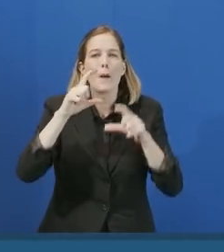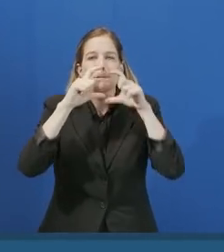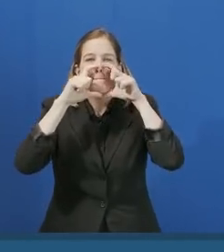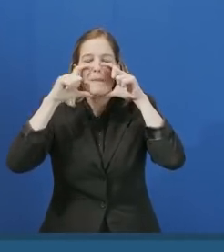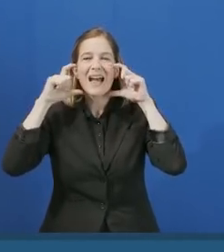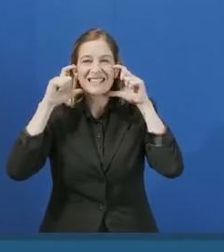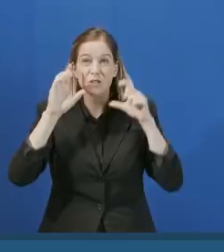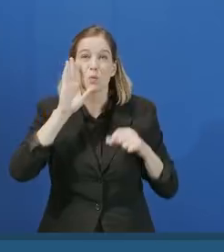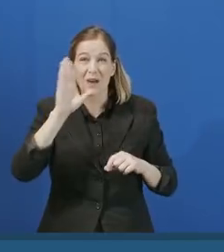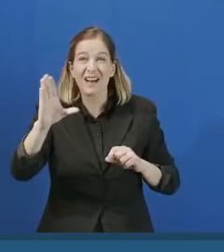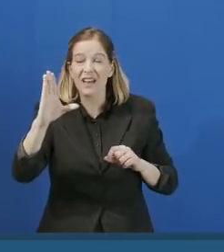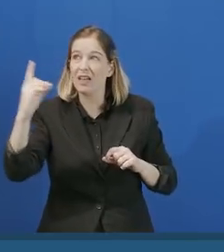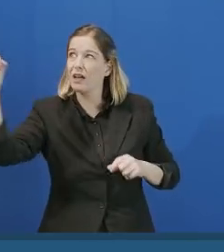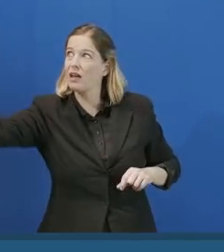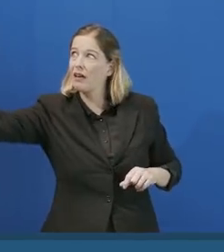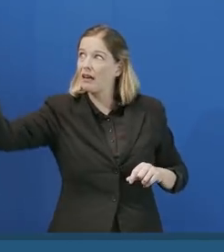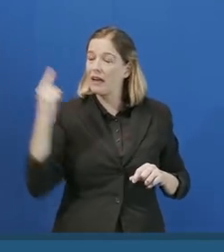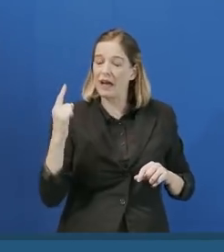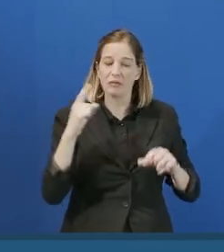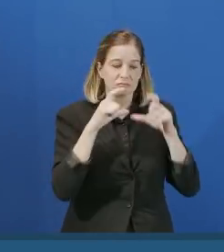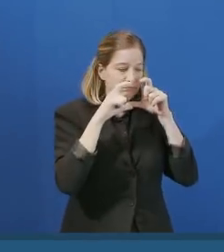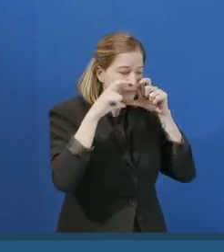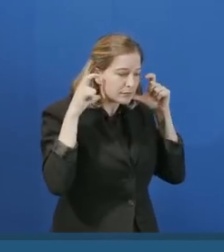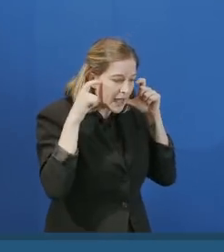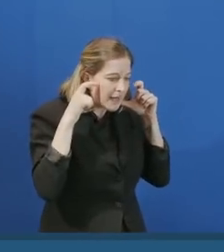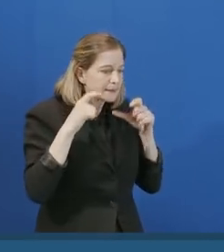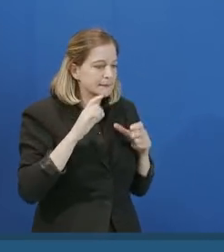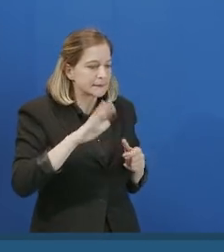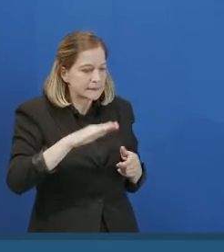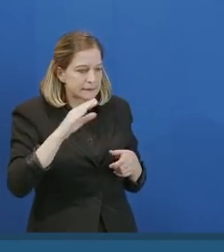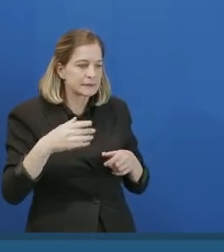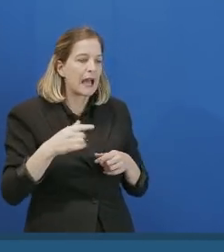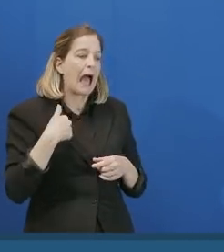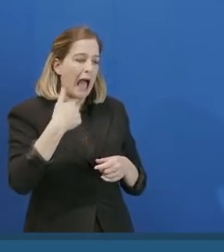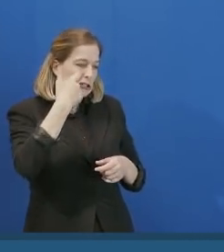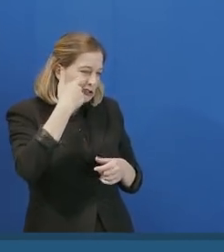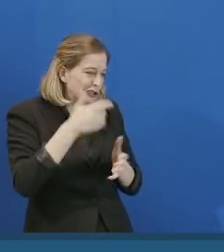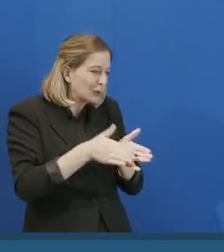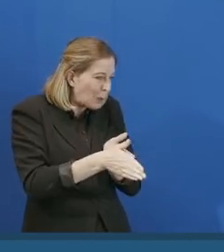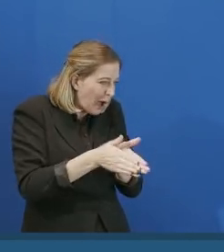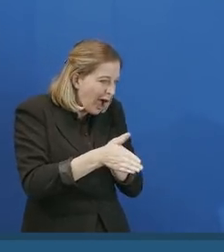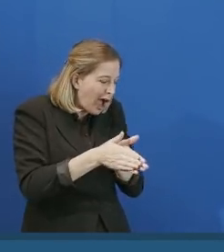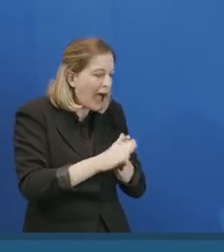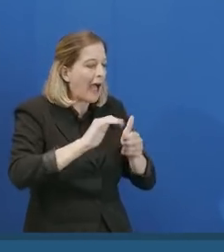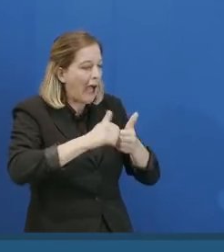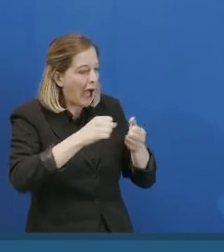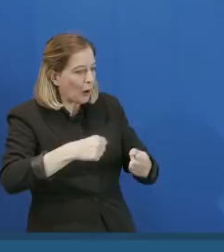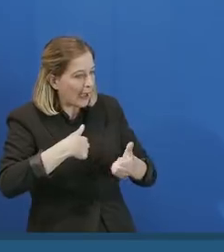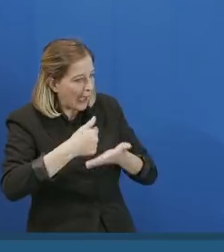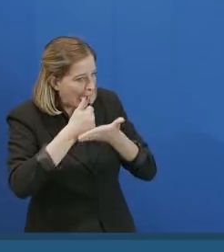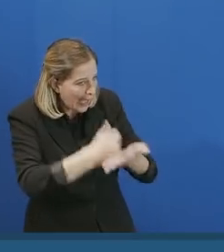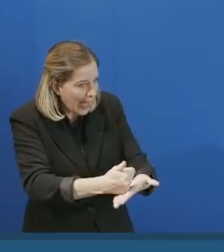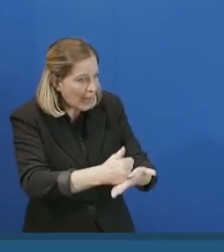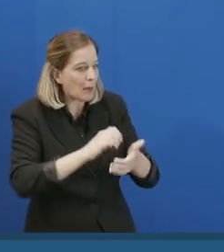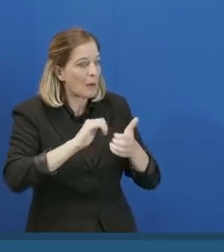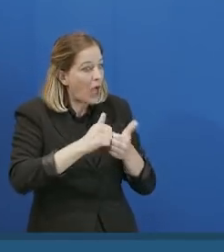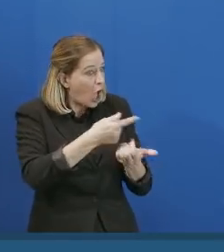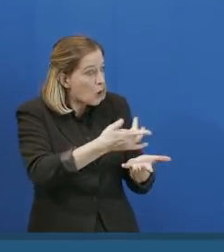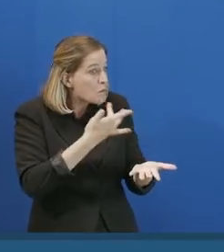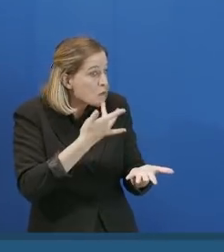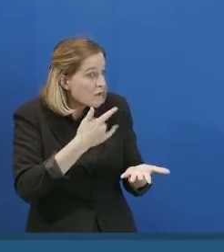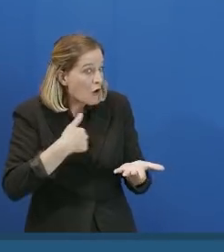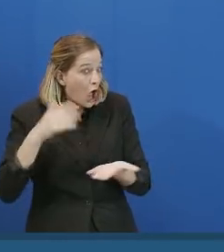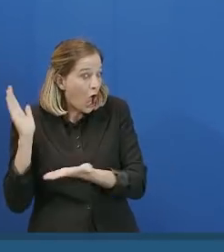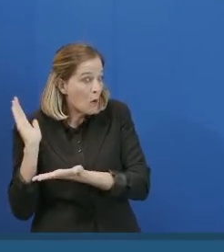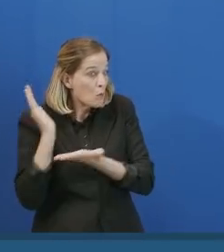they'll likely inform you that they've just washed their hands and ask how you would like your food delivered, et